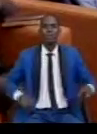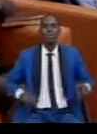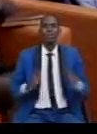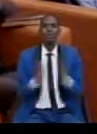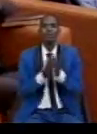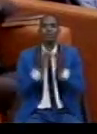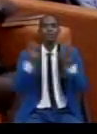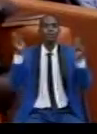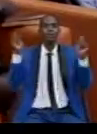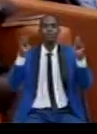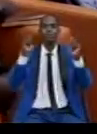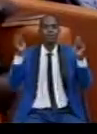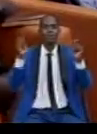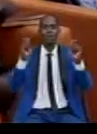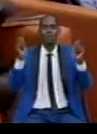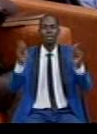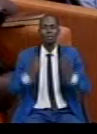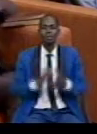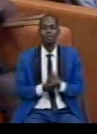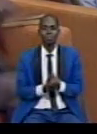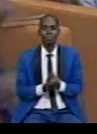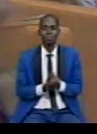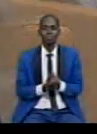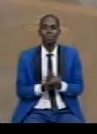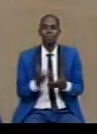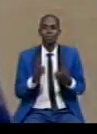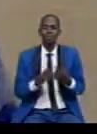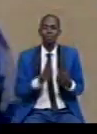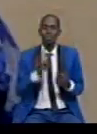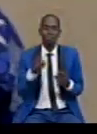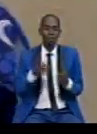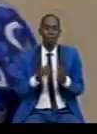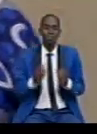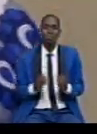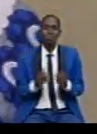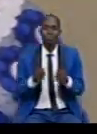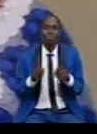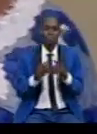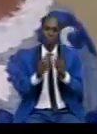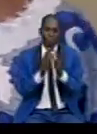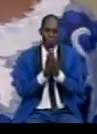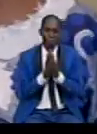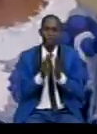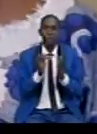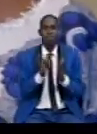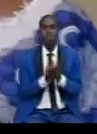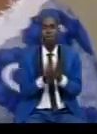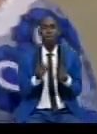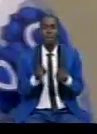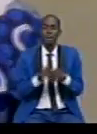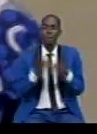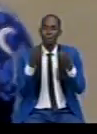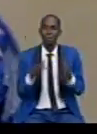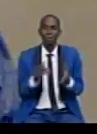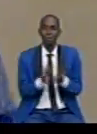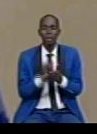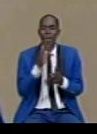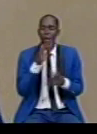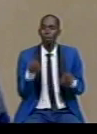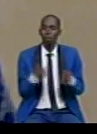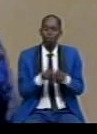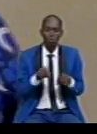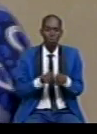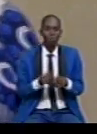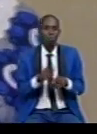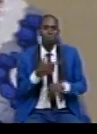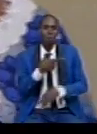Lord! I want to use this medium to pray that as many of you that are addicted to one drug or